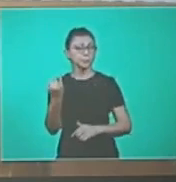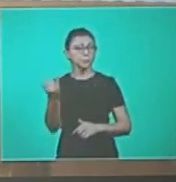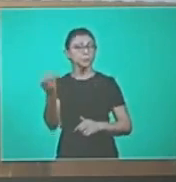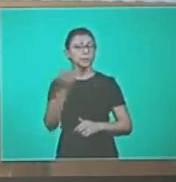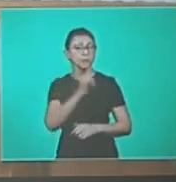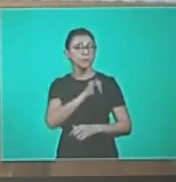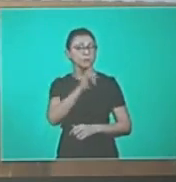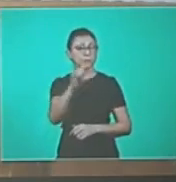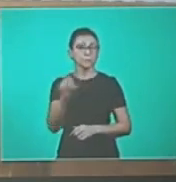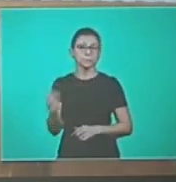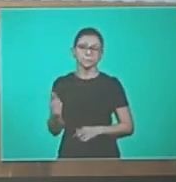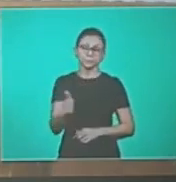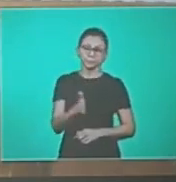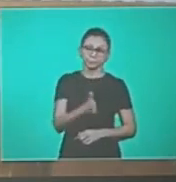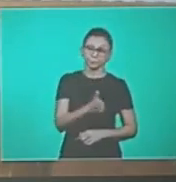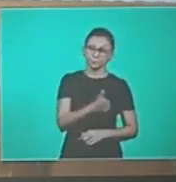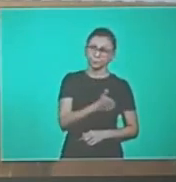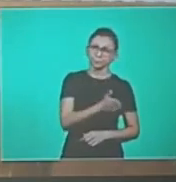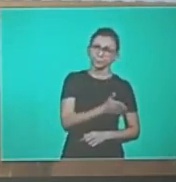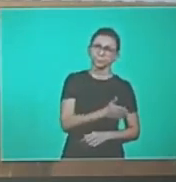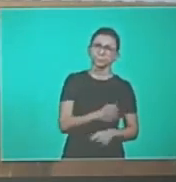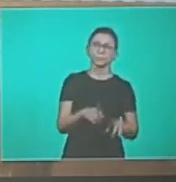for us.